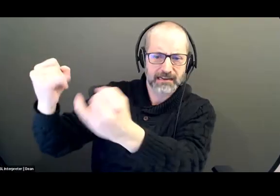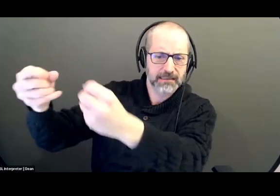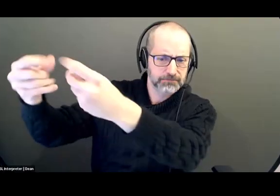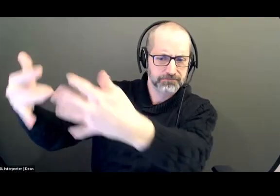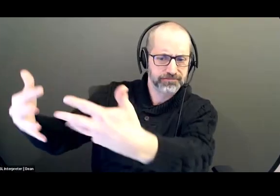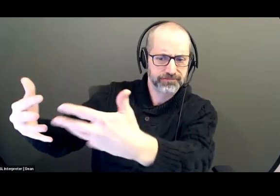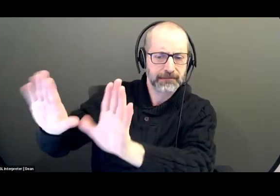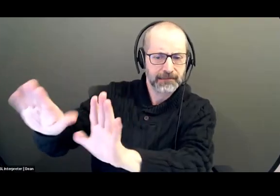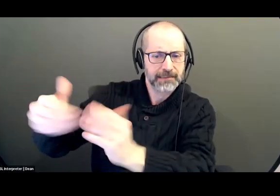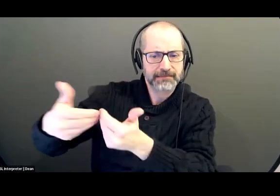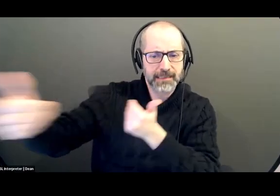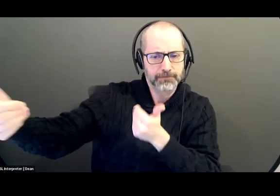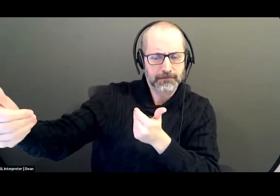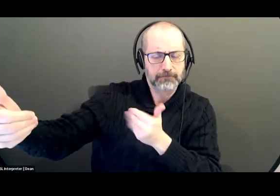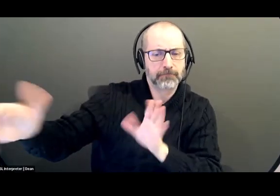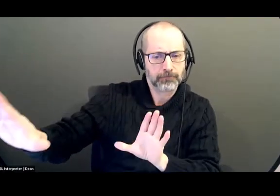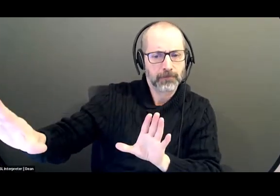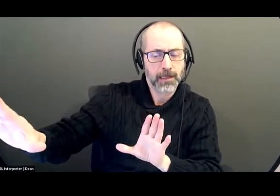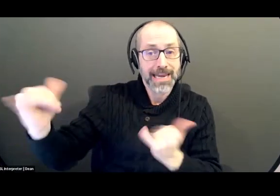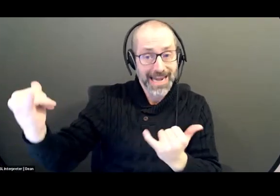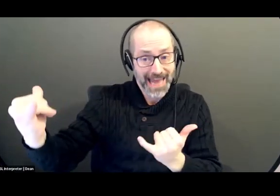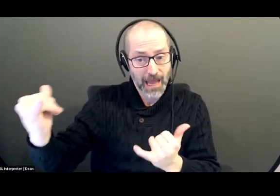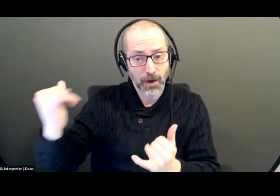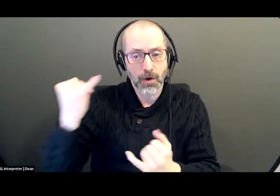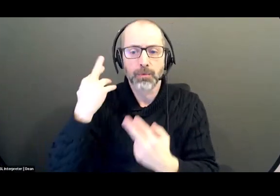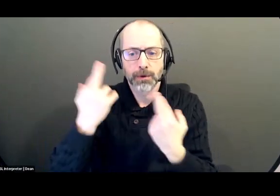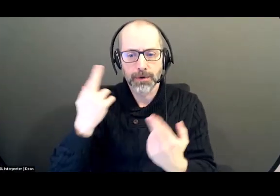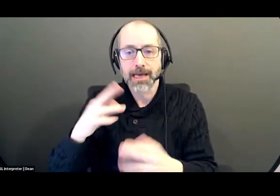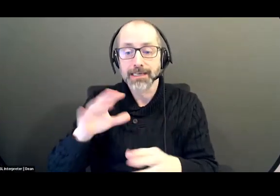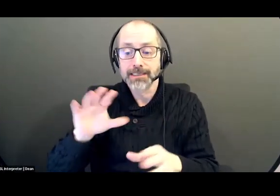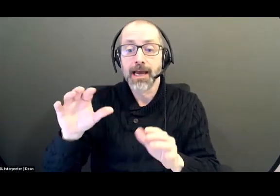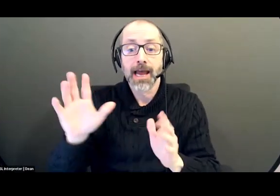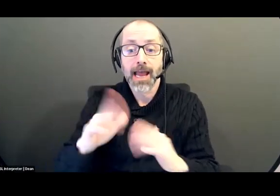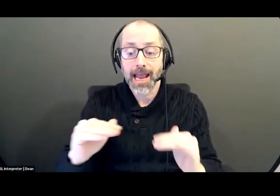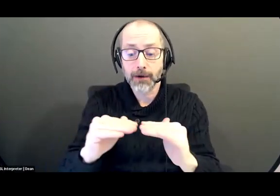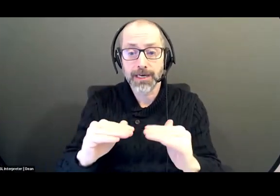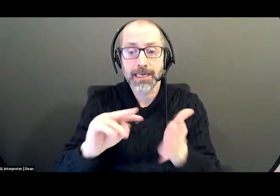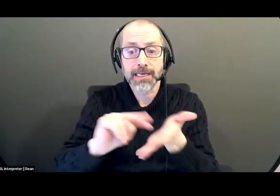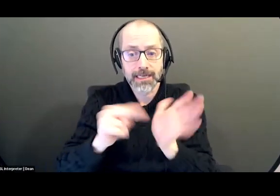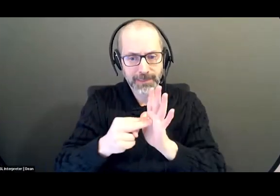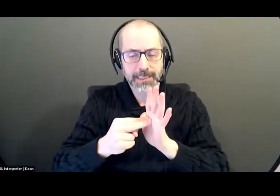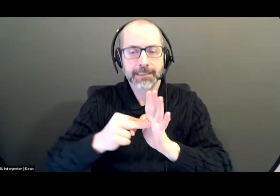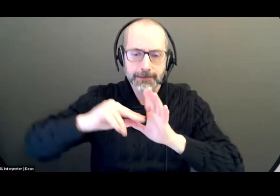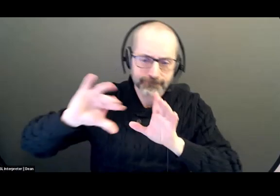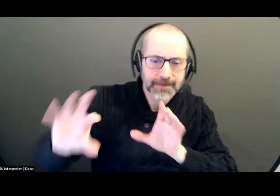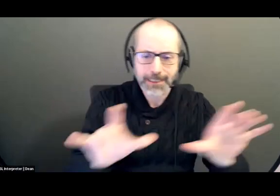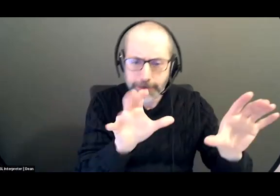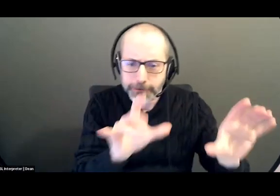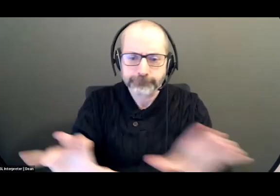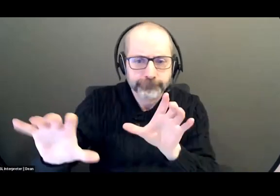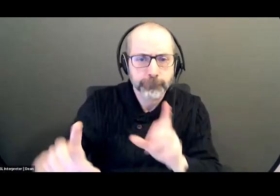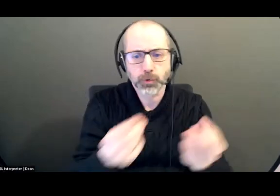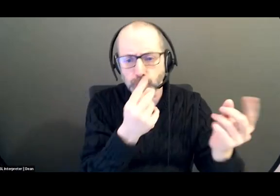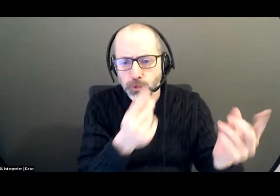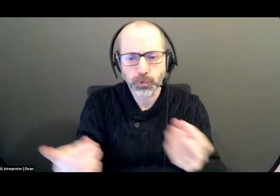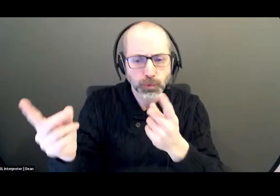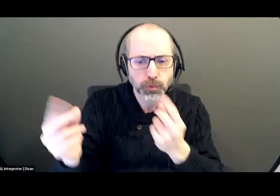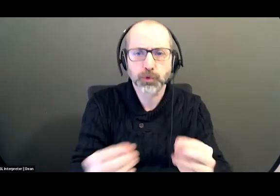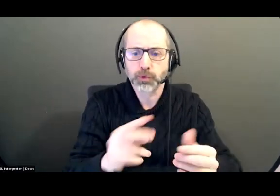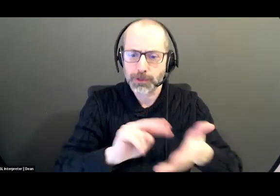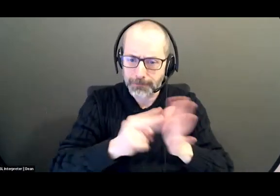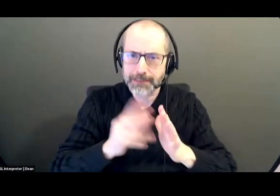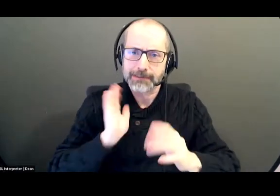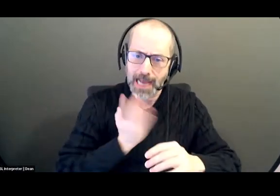It lived in policies and in frameworks, and we now see equity as a